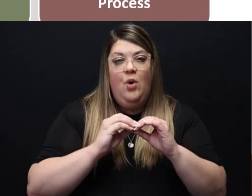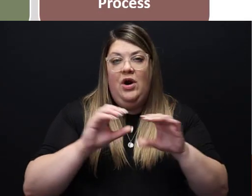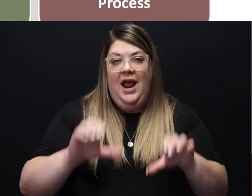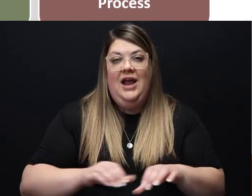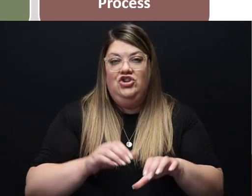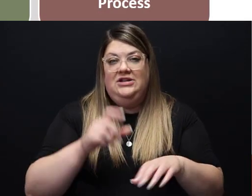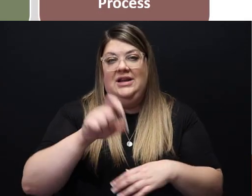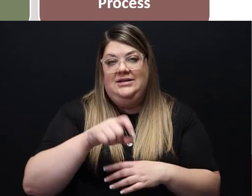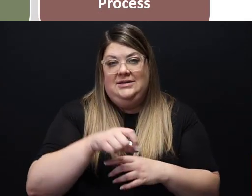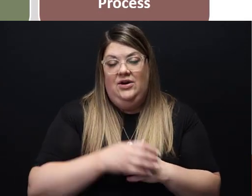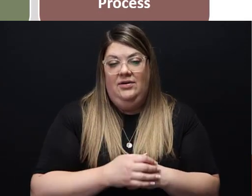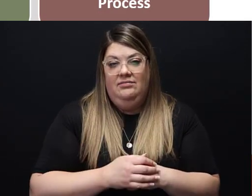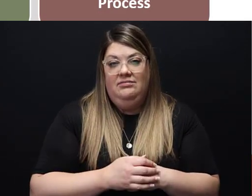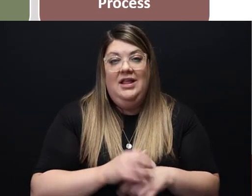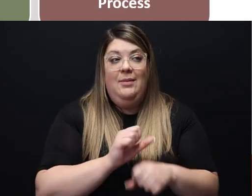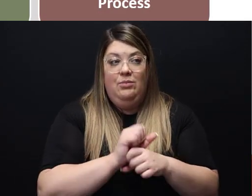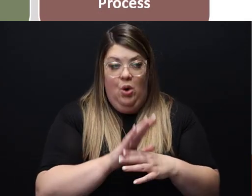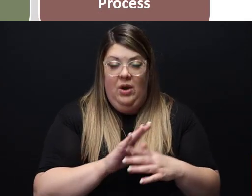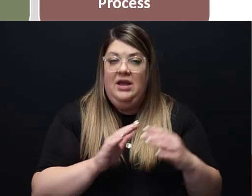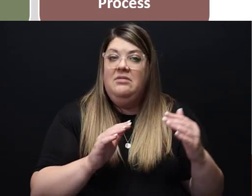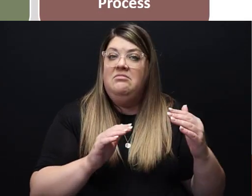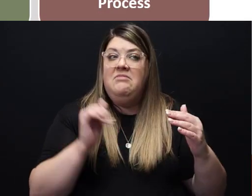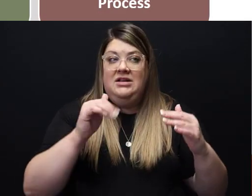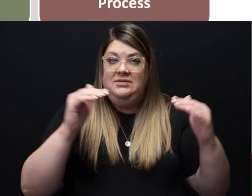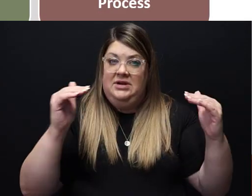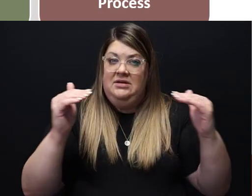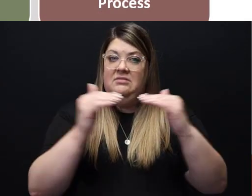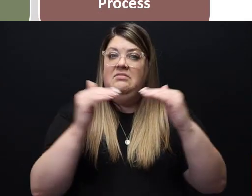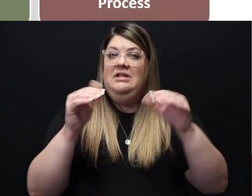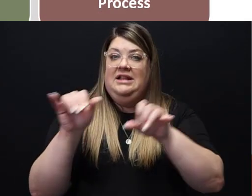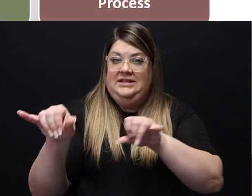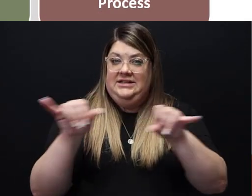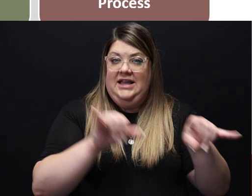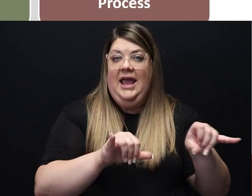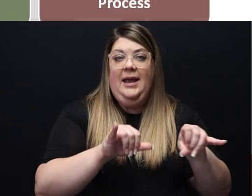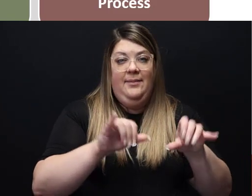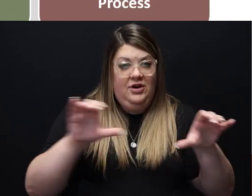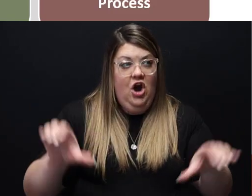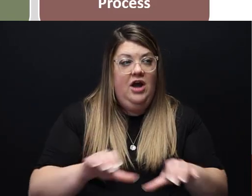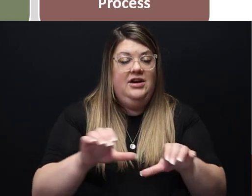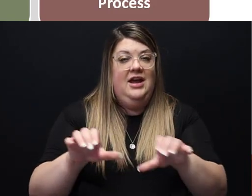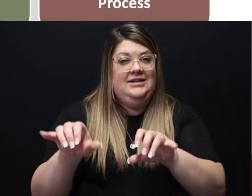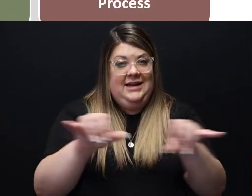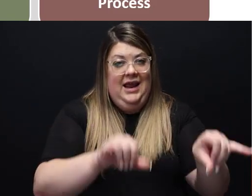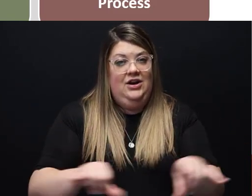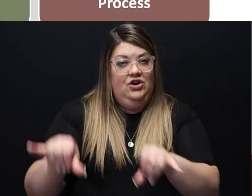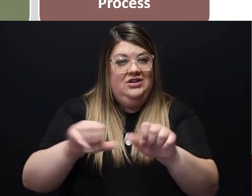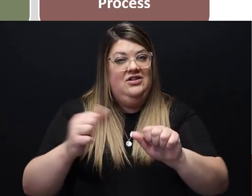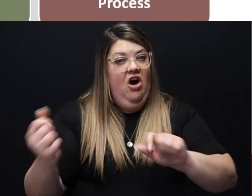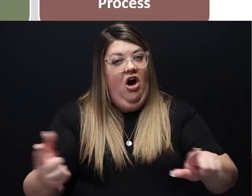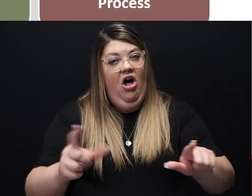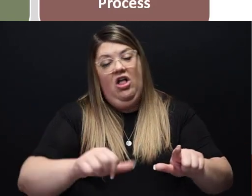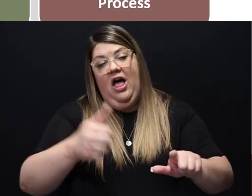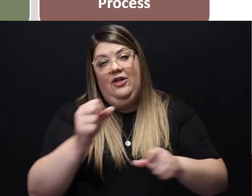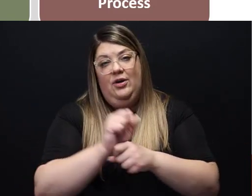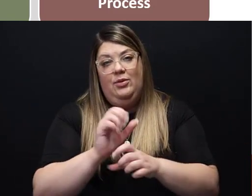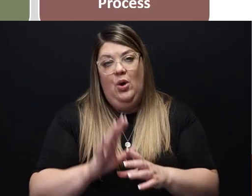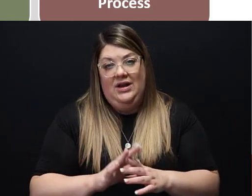necessary. The employee is held to the same performance and conduct standards as all other employees.